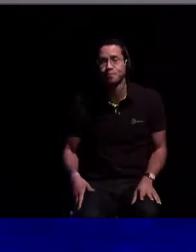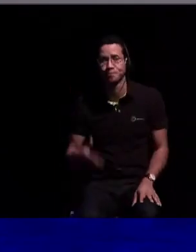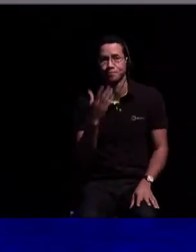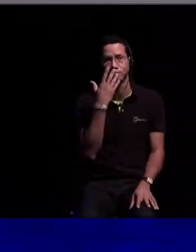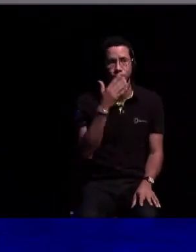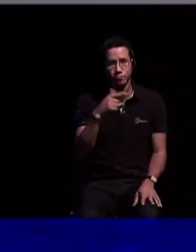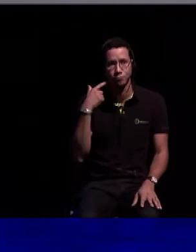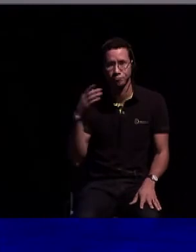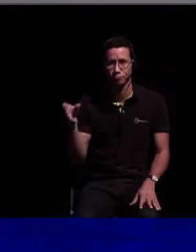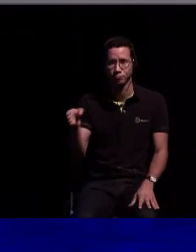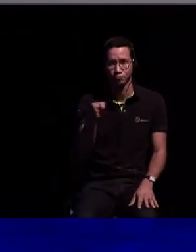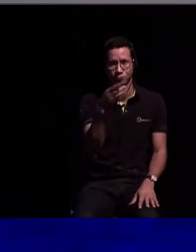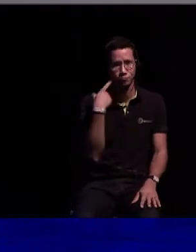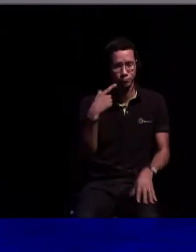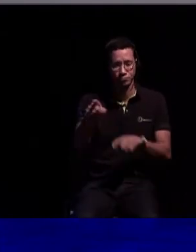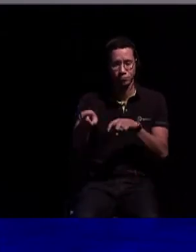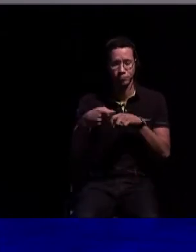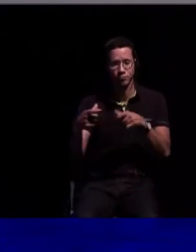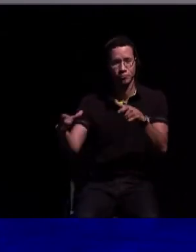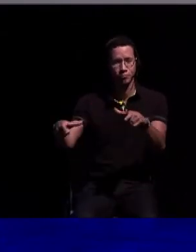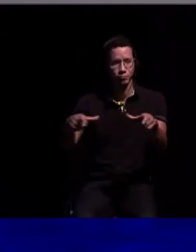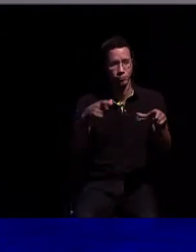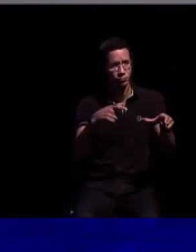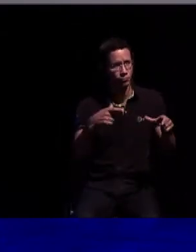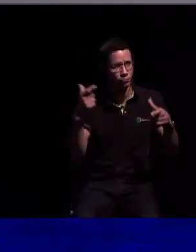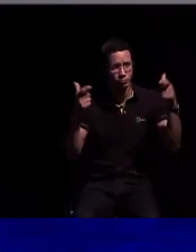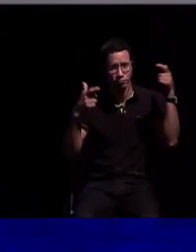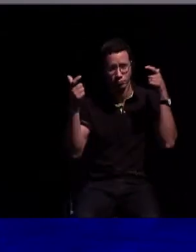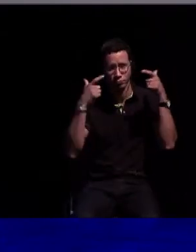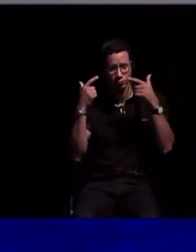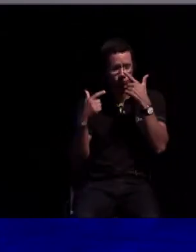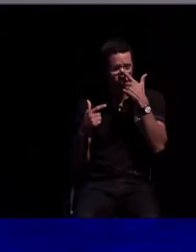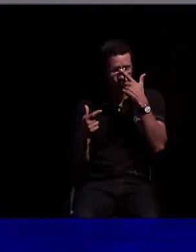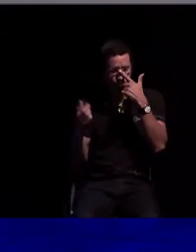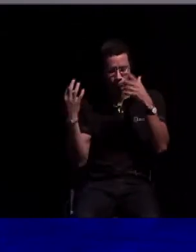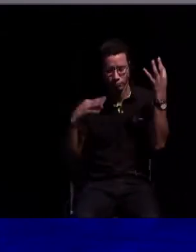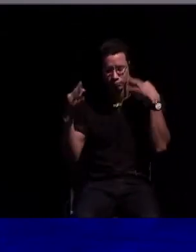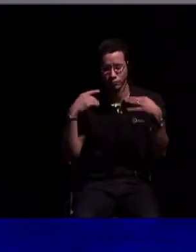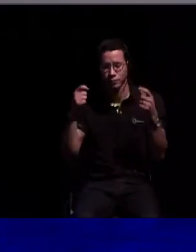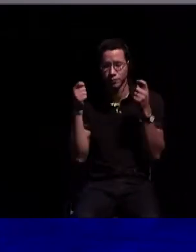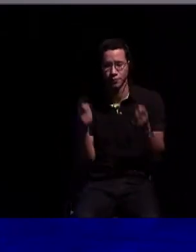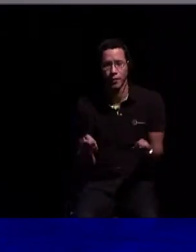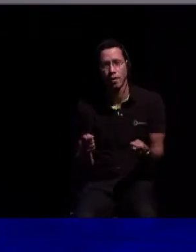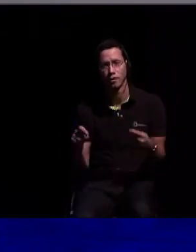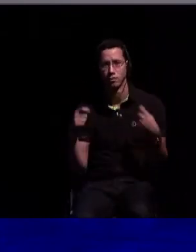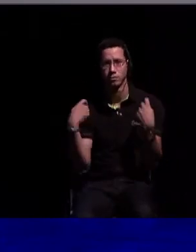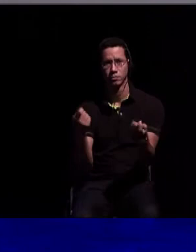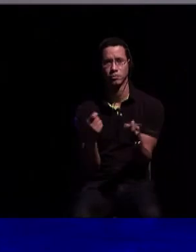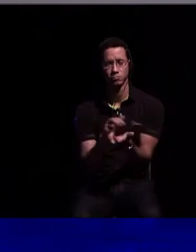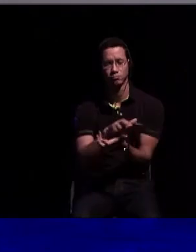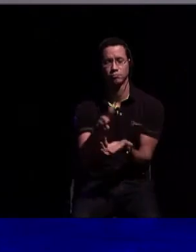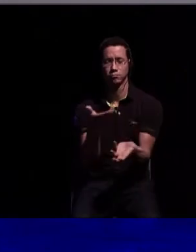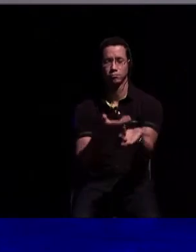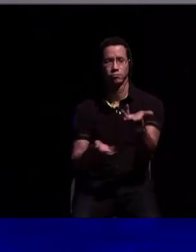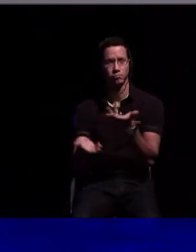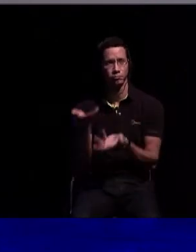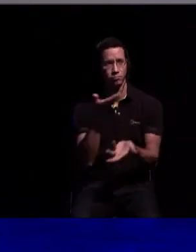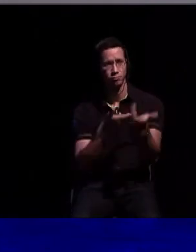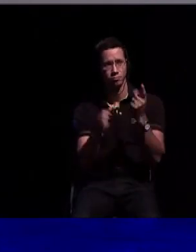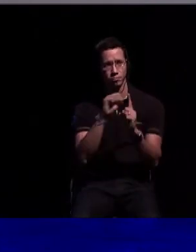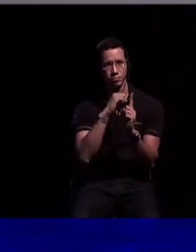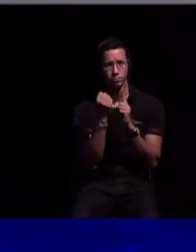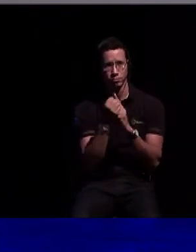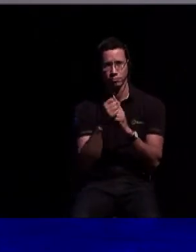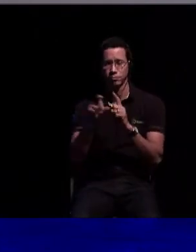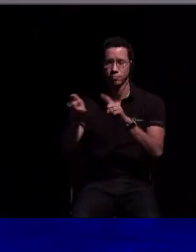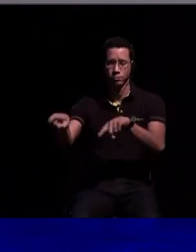a sound tourism industry that could promote social solidarity between urban areas and rural areas in Mexico.